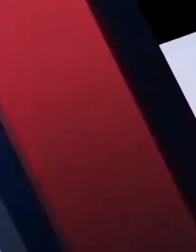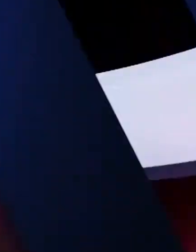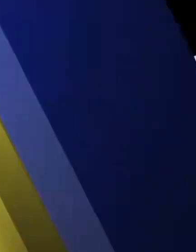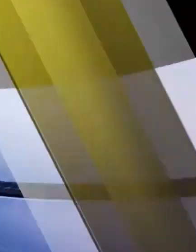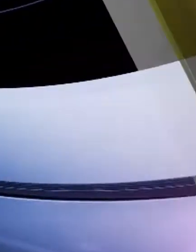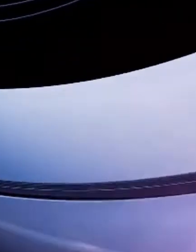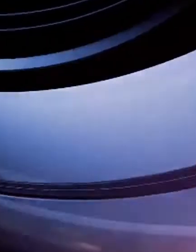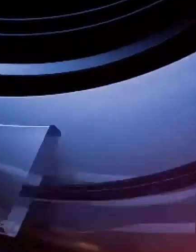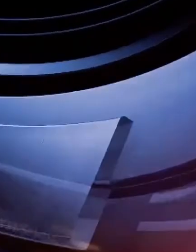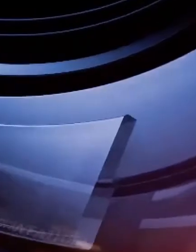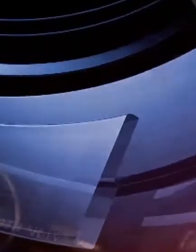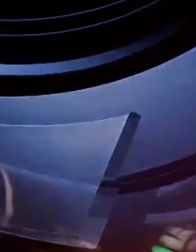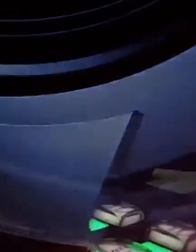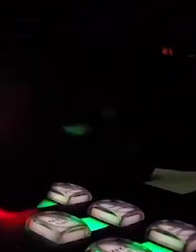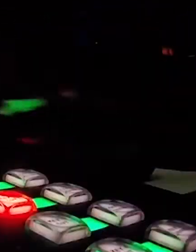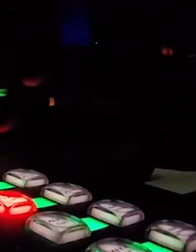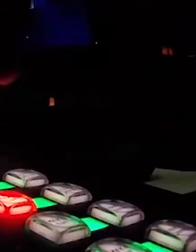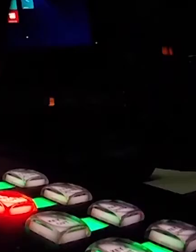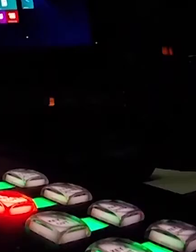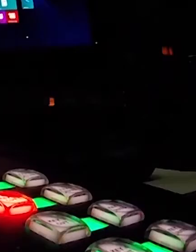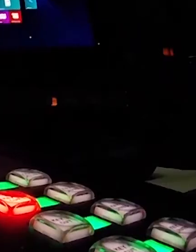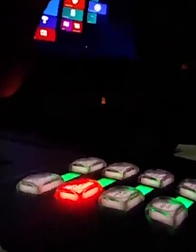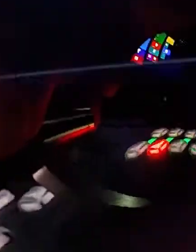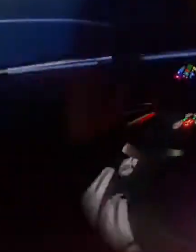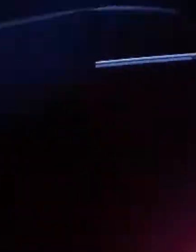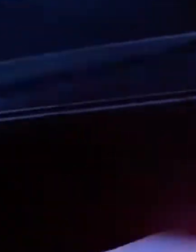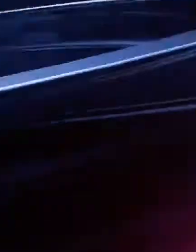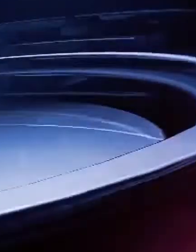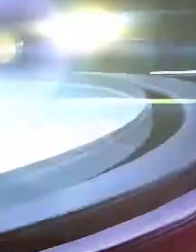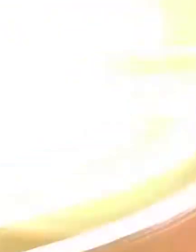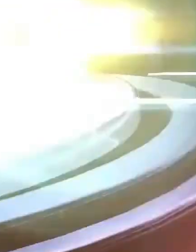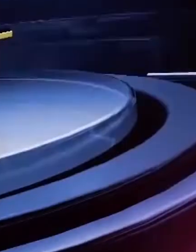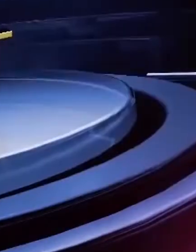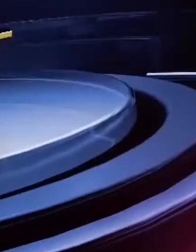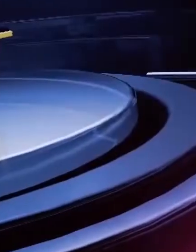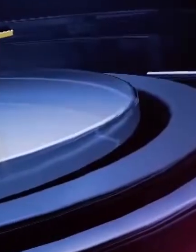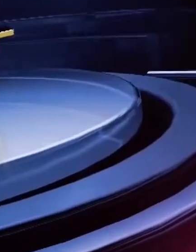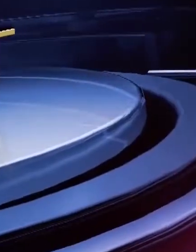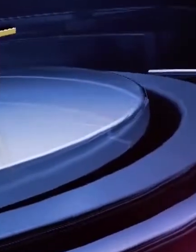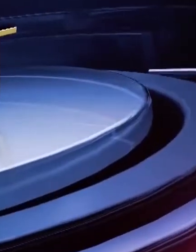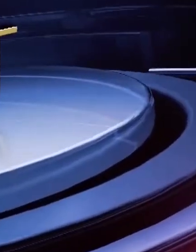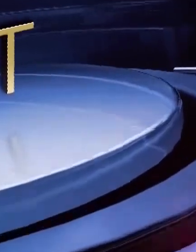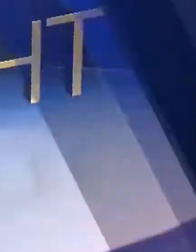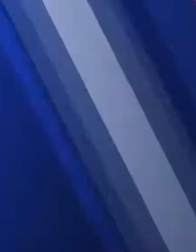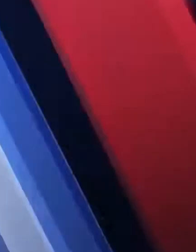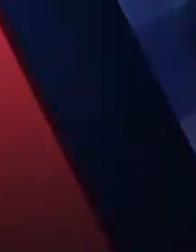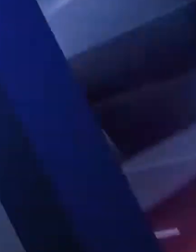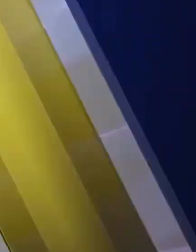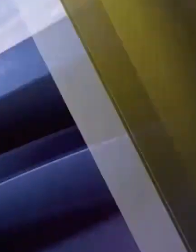Broadcasting from our studios in the Pine St. Michael, this is CBC Newsnight, starting now.